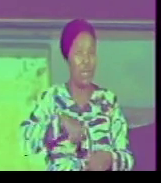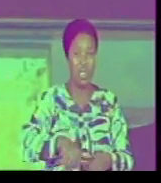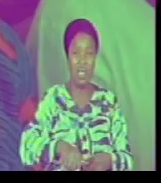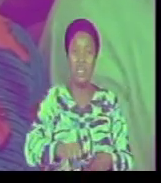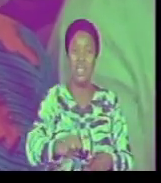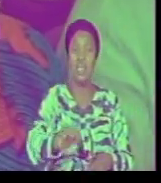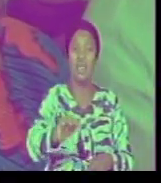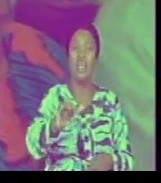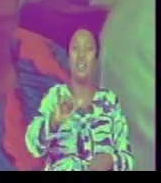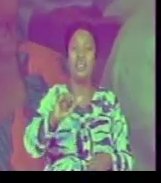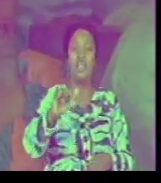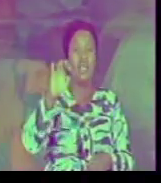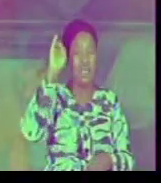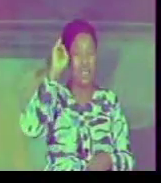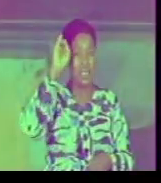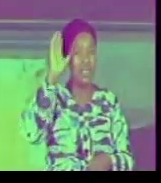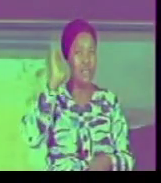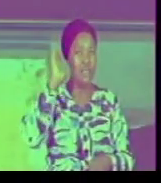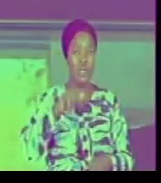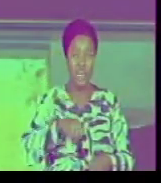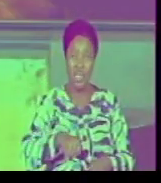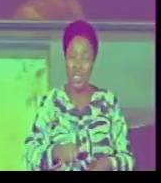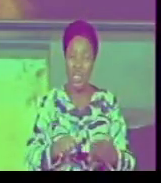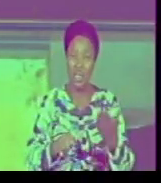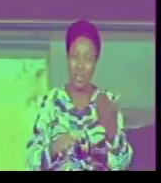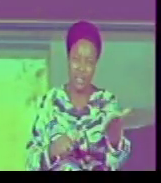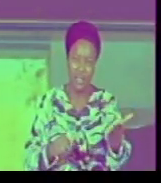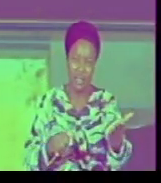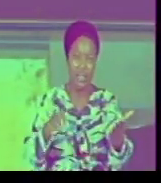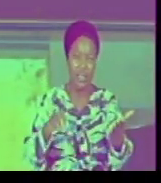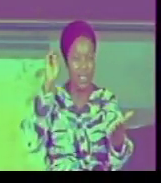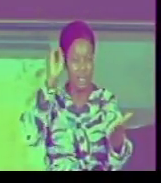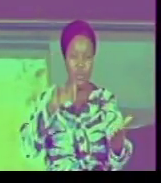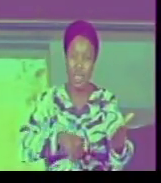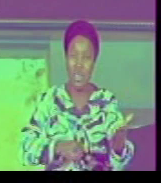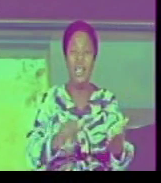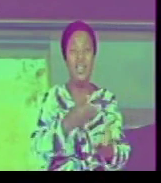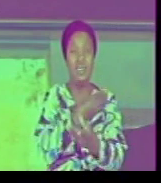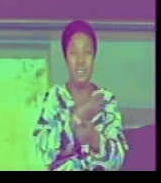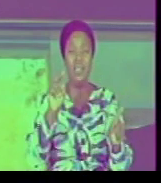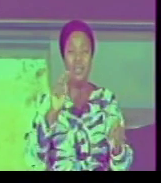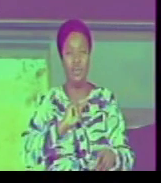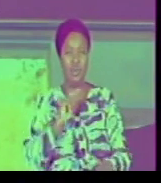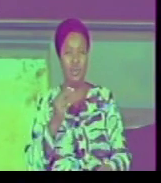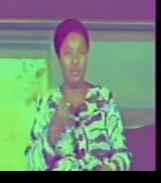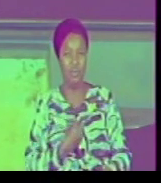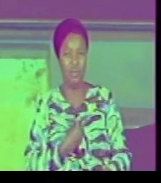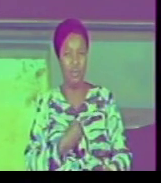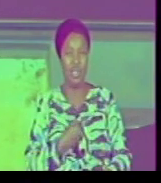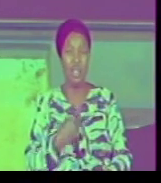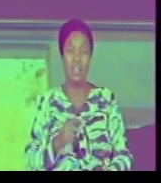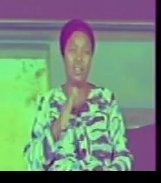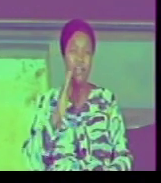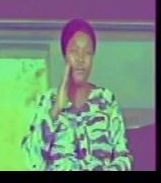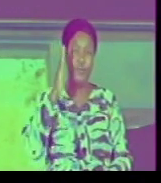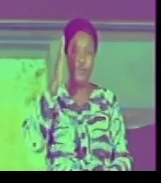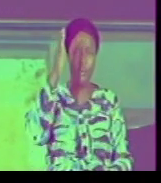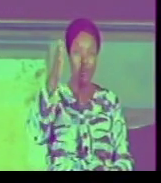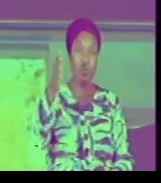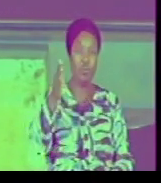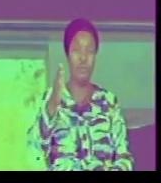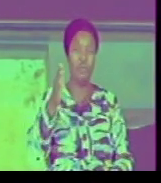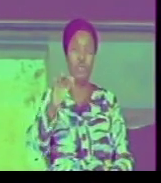people, he will yet deliver us, the future guaranteed.